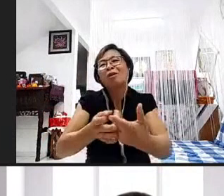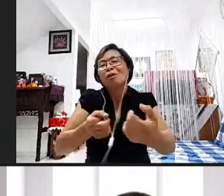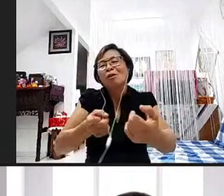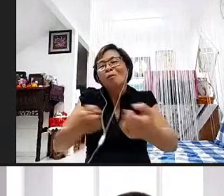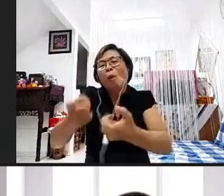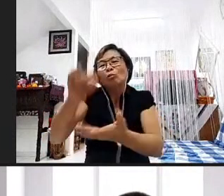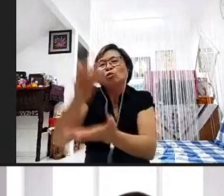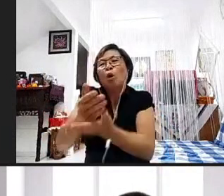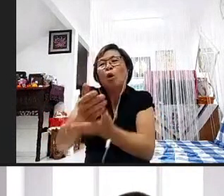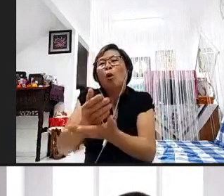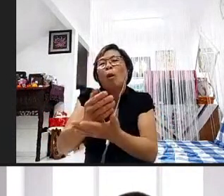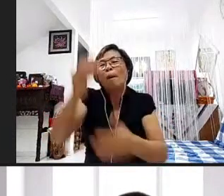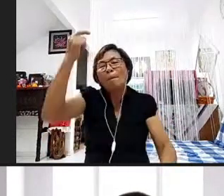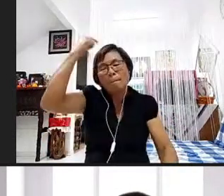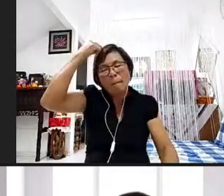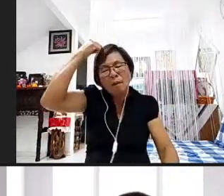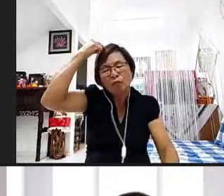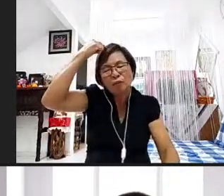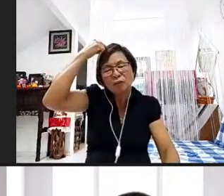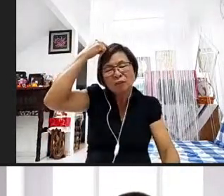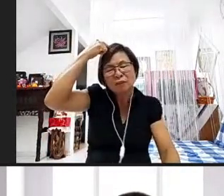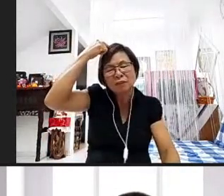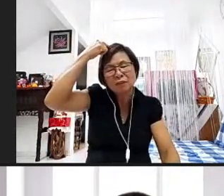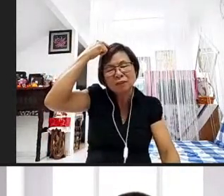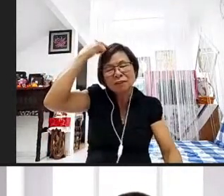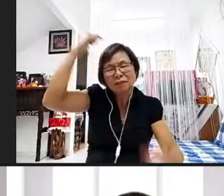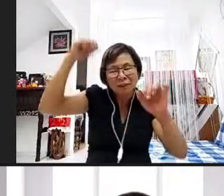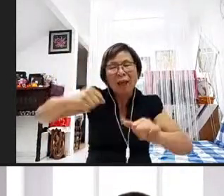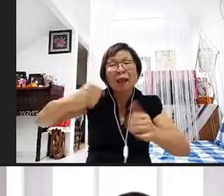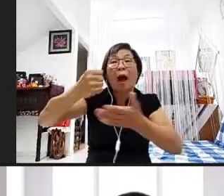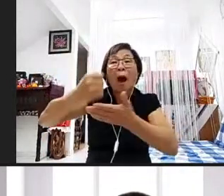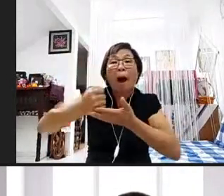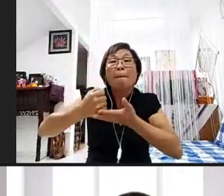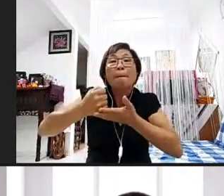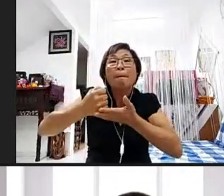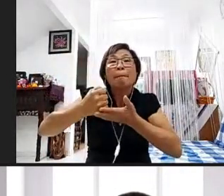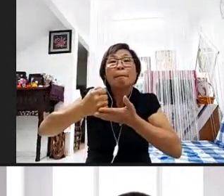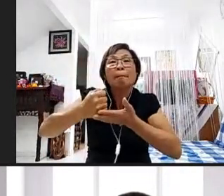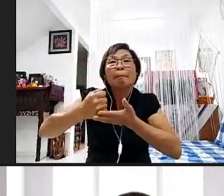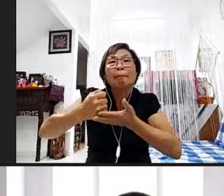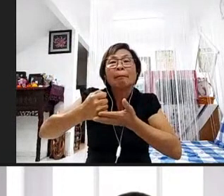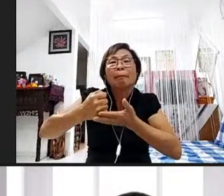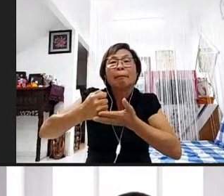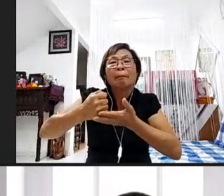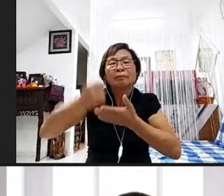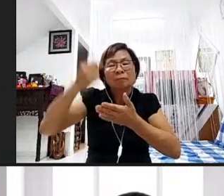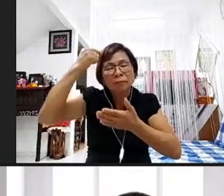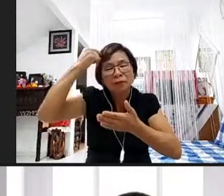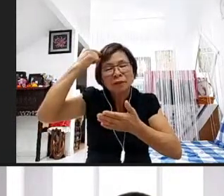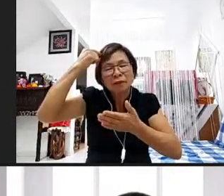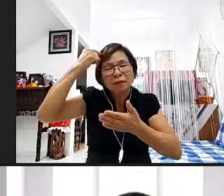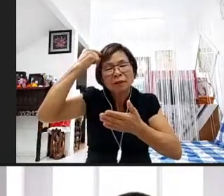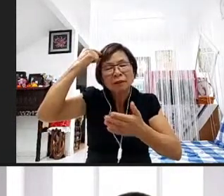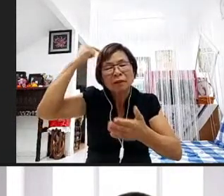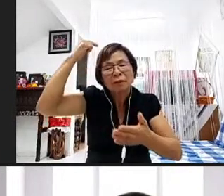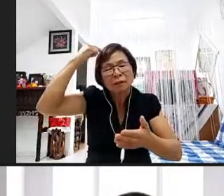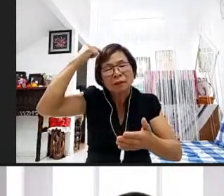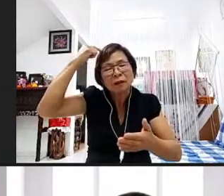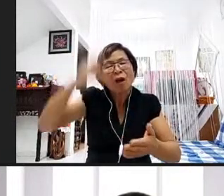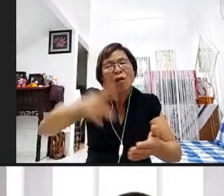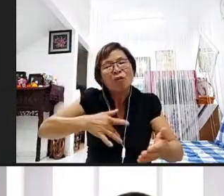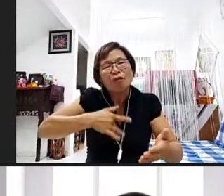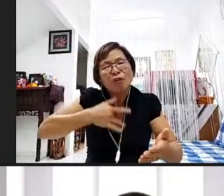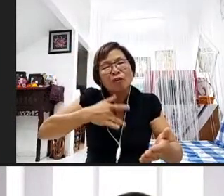mindfulness is one tool that can help us to notice our thoughts and our feelings at a very early